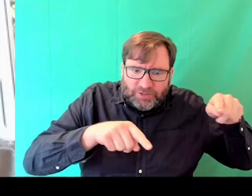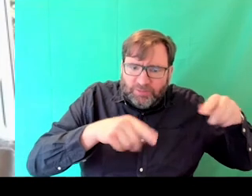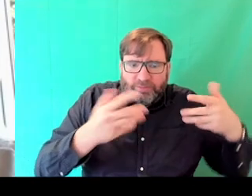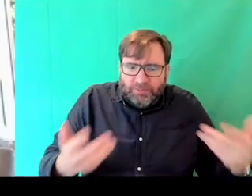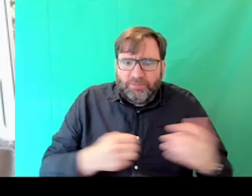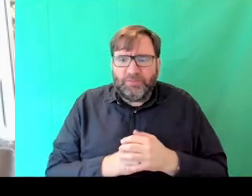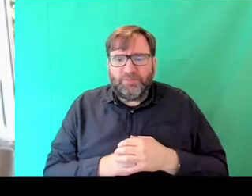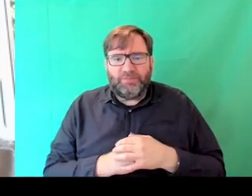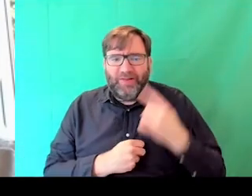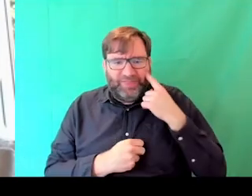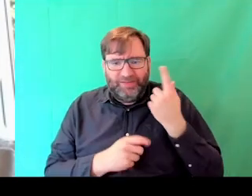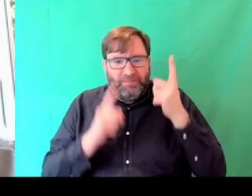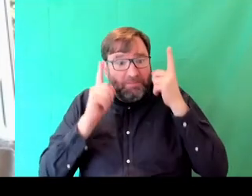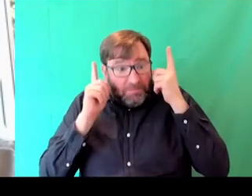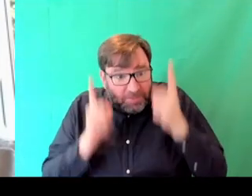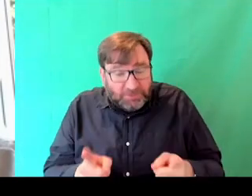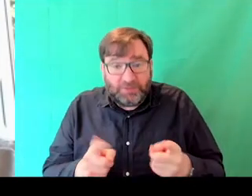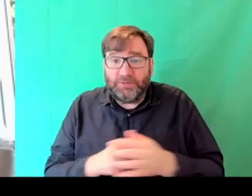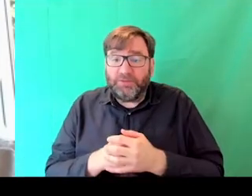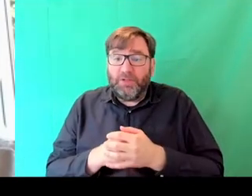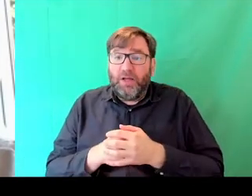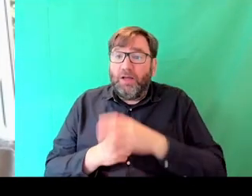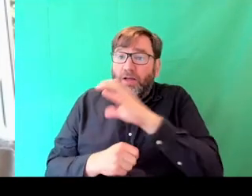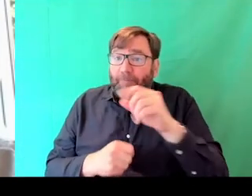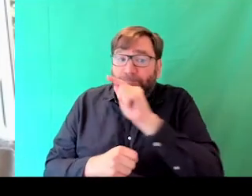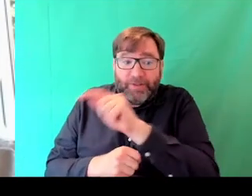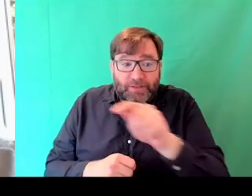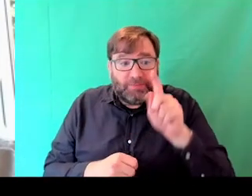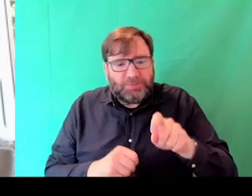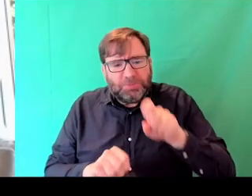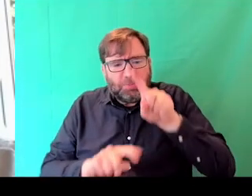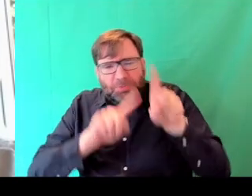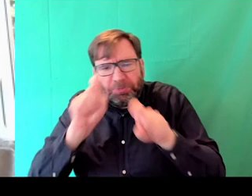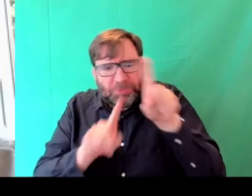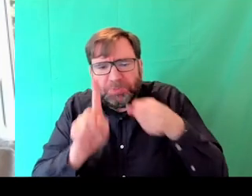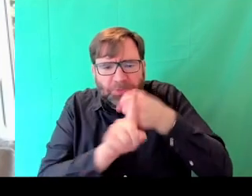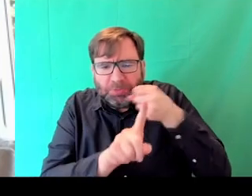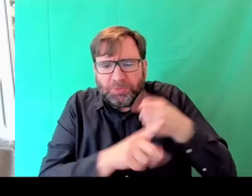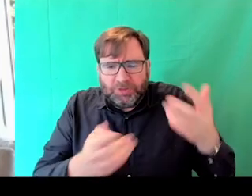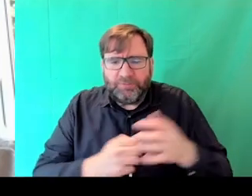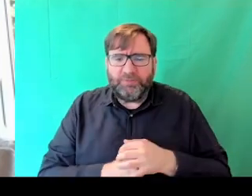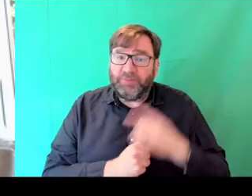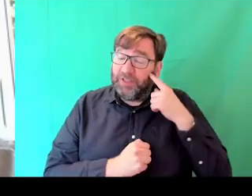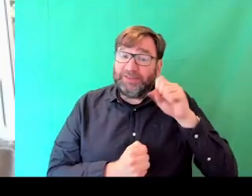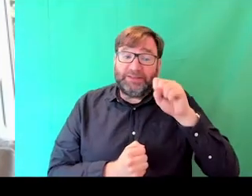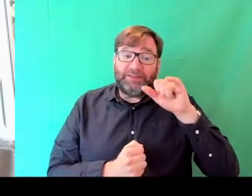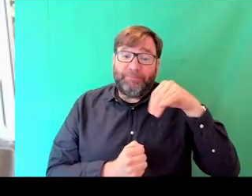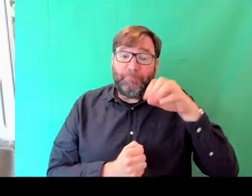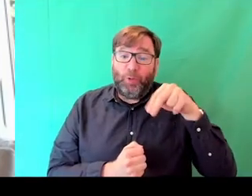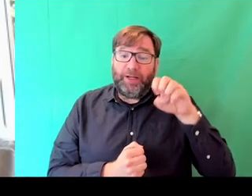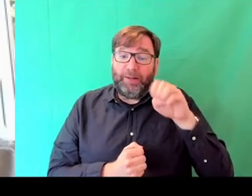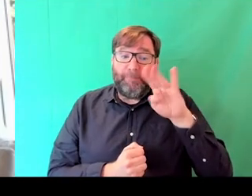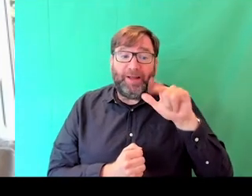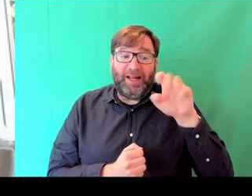my body and who I am mentally and physically. And she drew that line in the sand, and people might have questioned